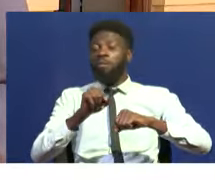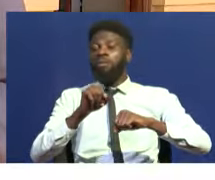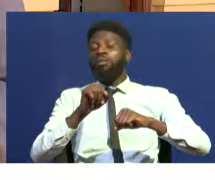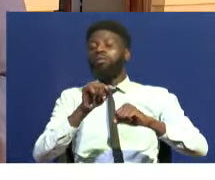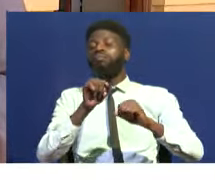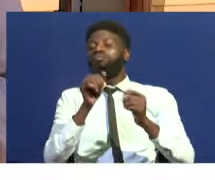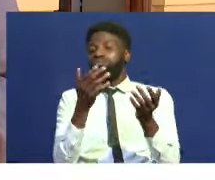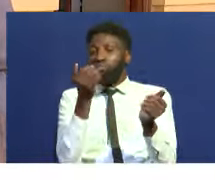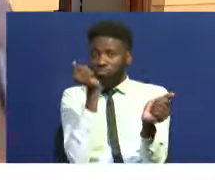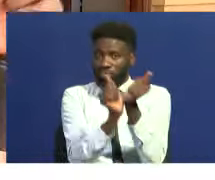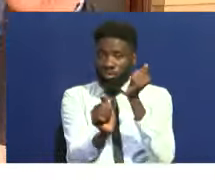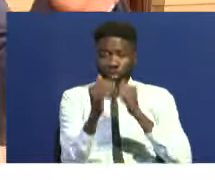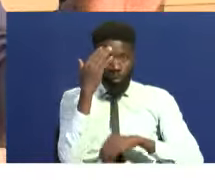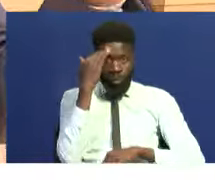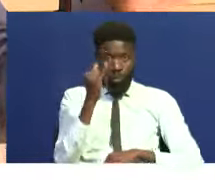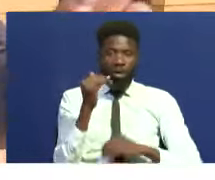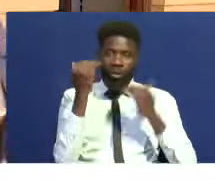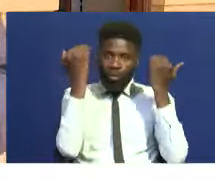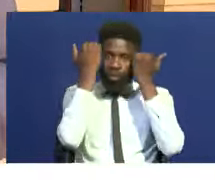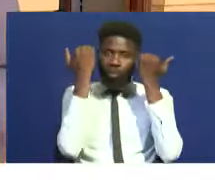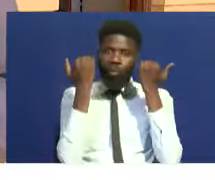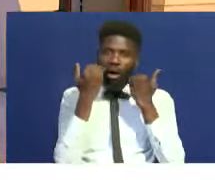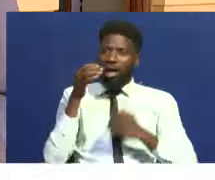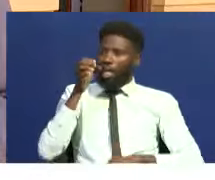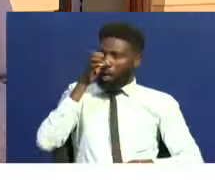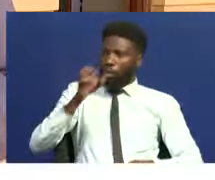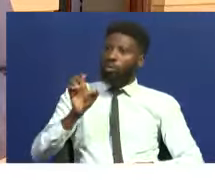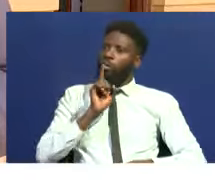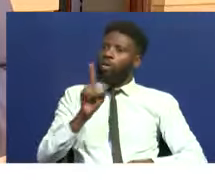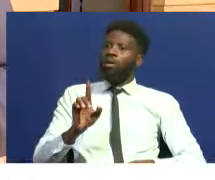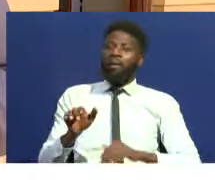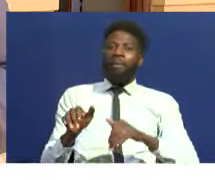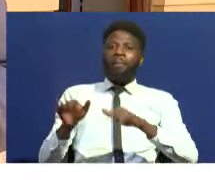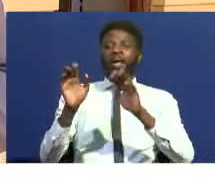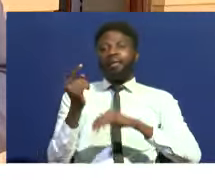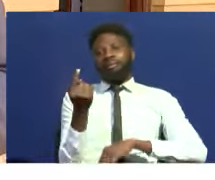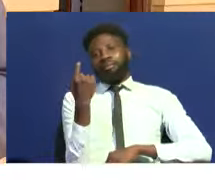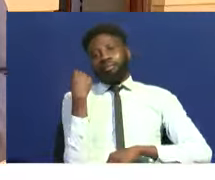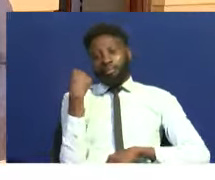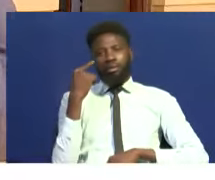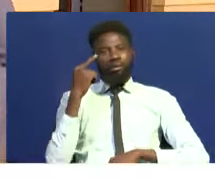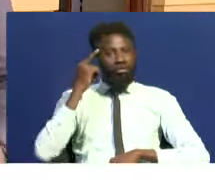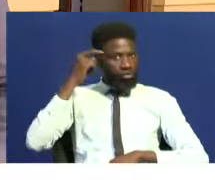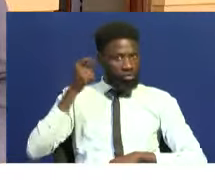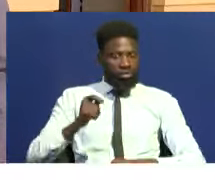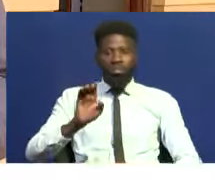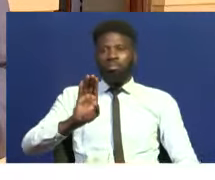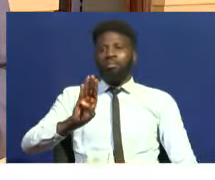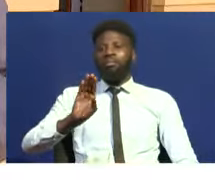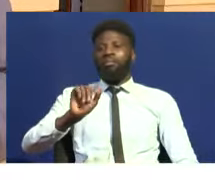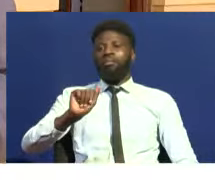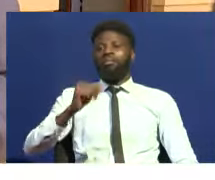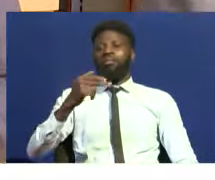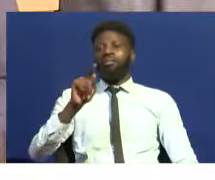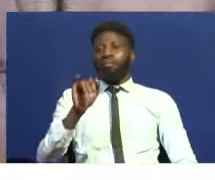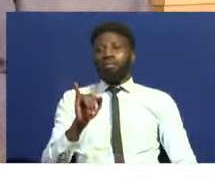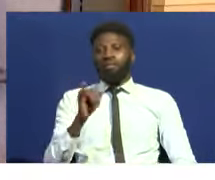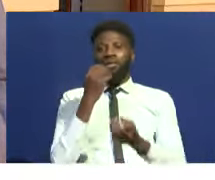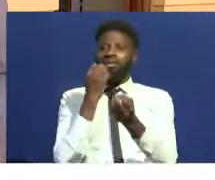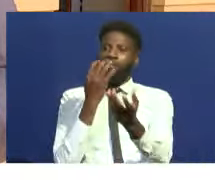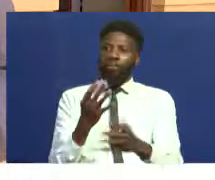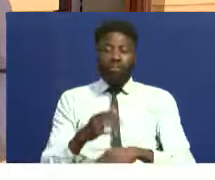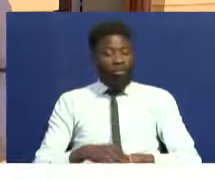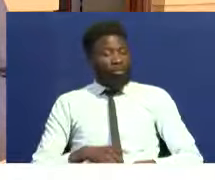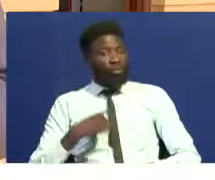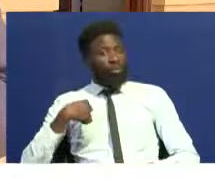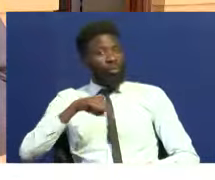the disobedience of this very order issued yesterday by Bahati Mwamuye. And of course, we'll be giving you an updated report on the